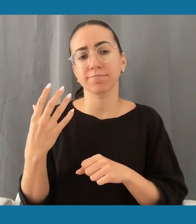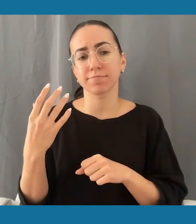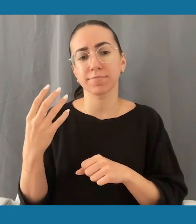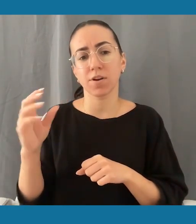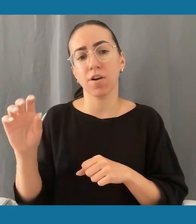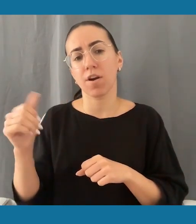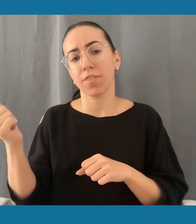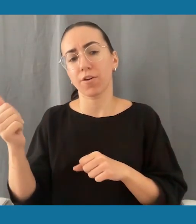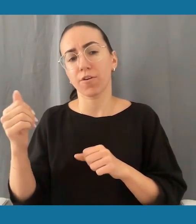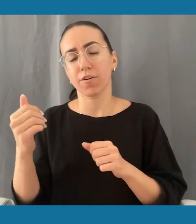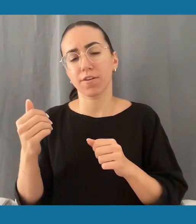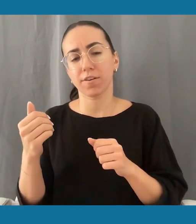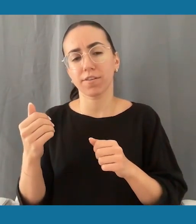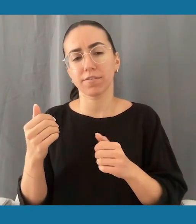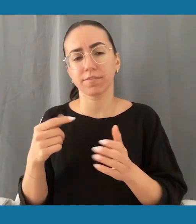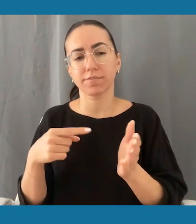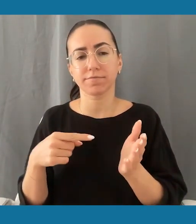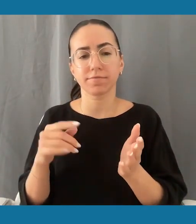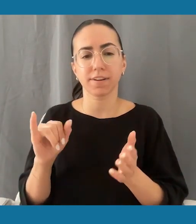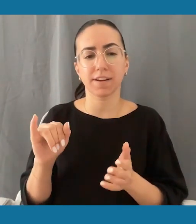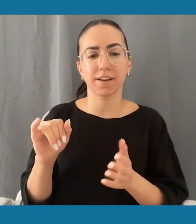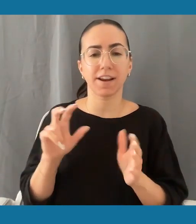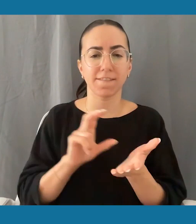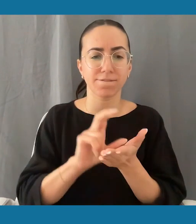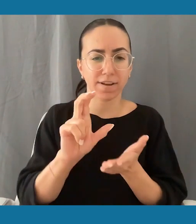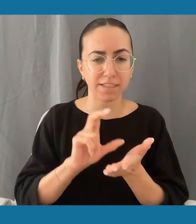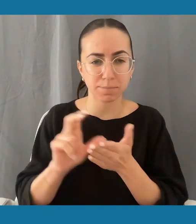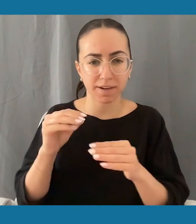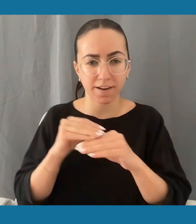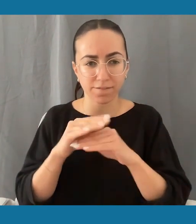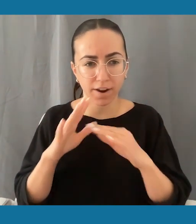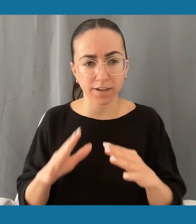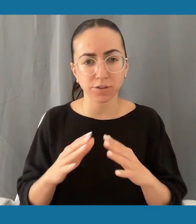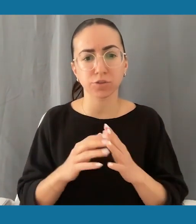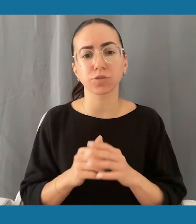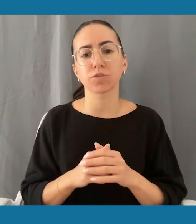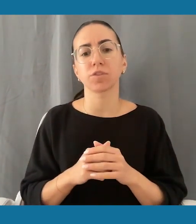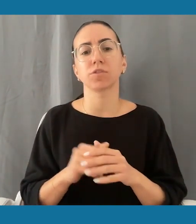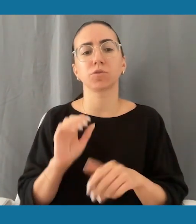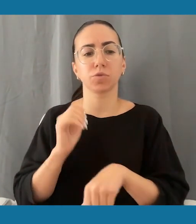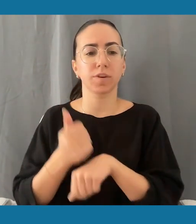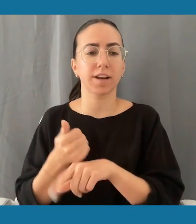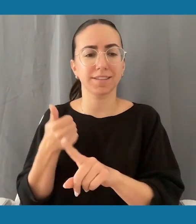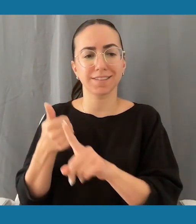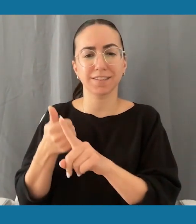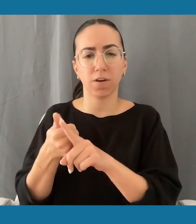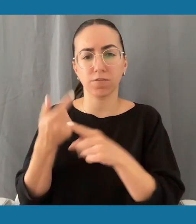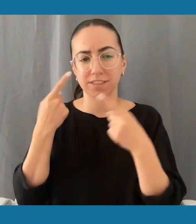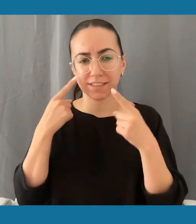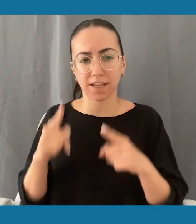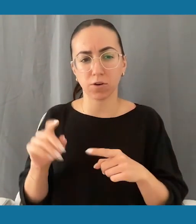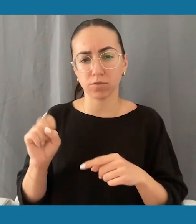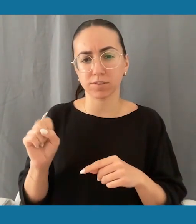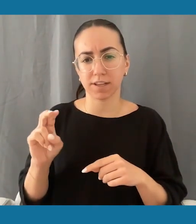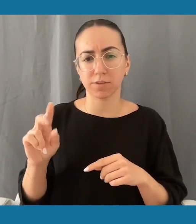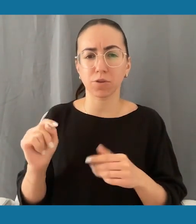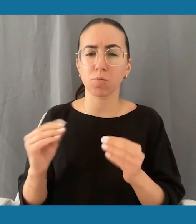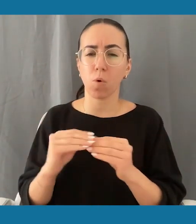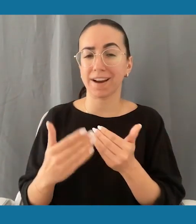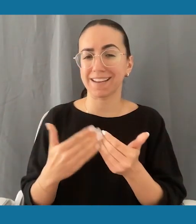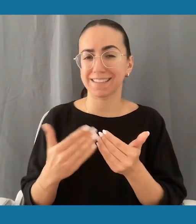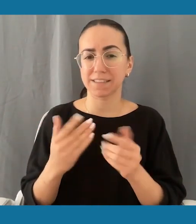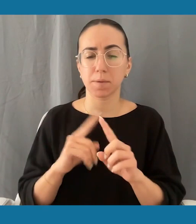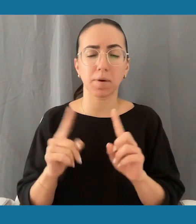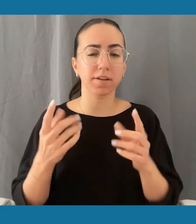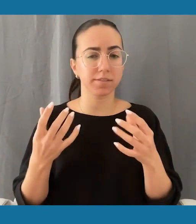by the way, we can use those for self-settled special needs trusts. These are just easier animals to deal with, but they still do have